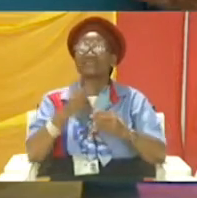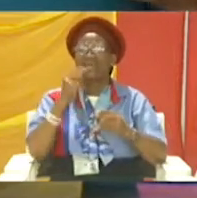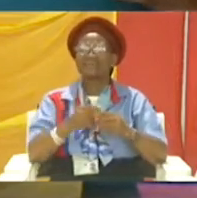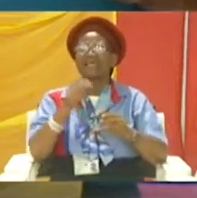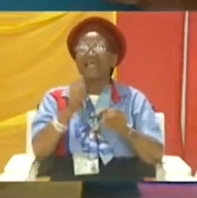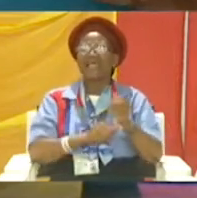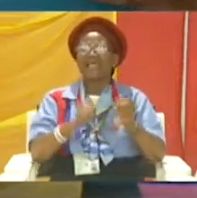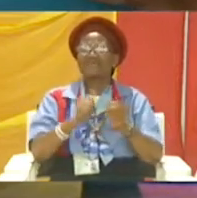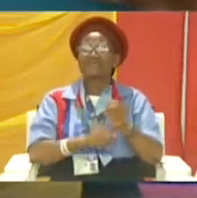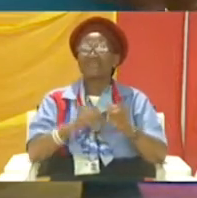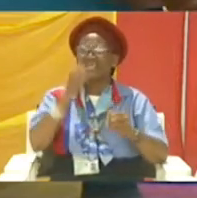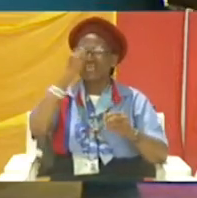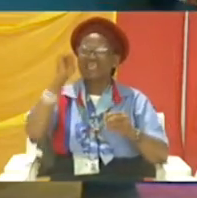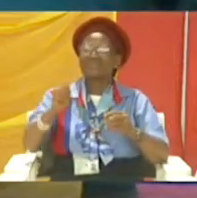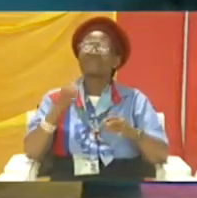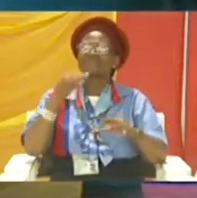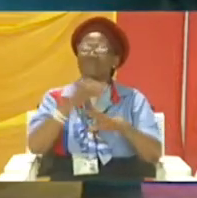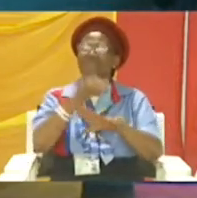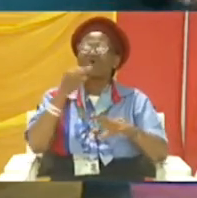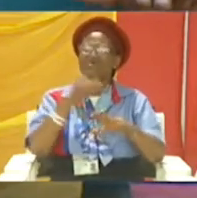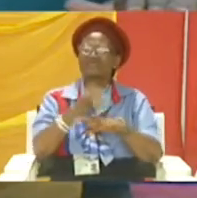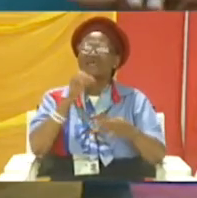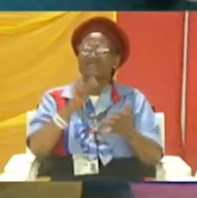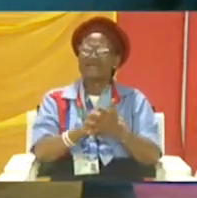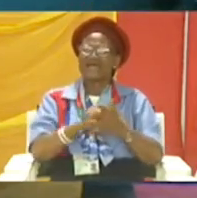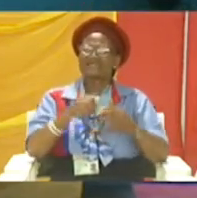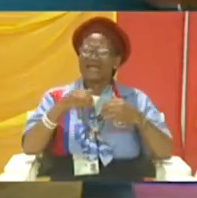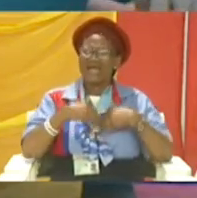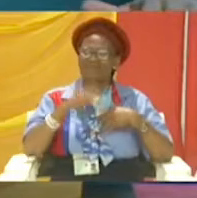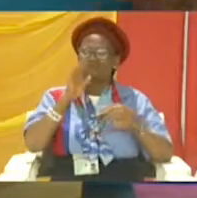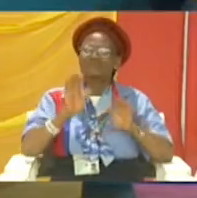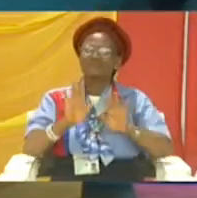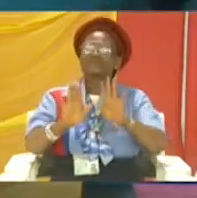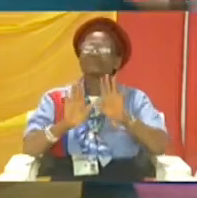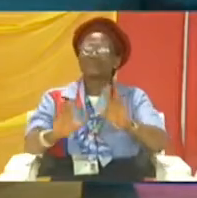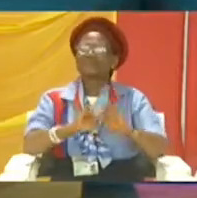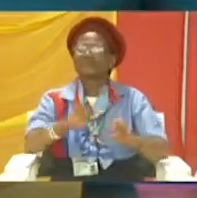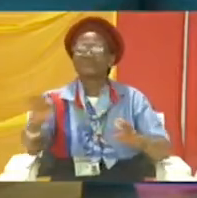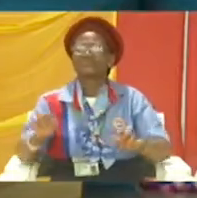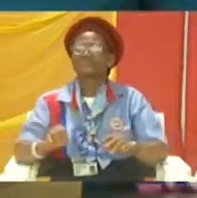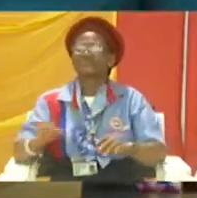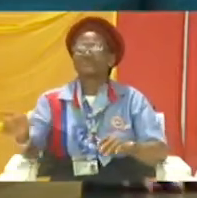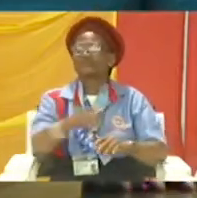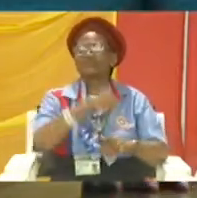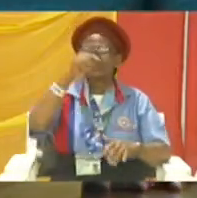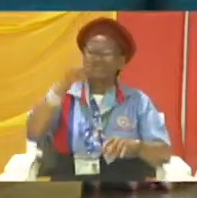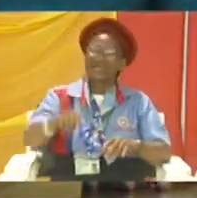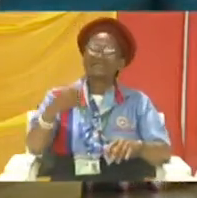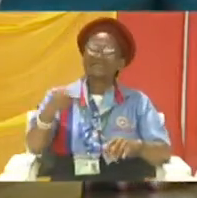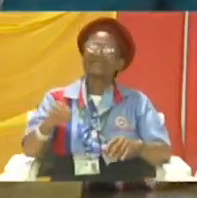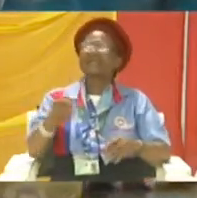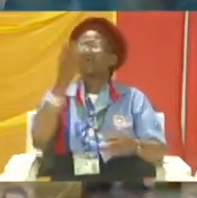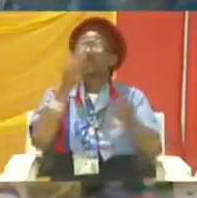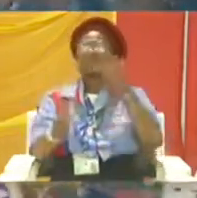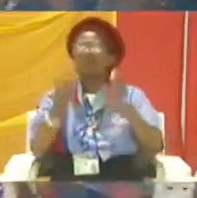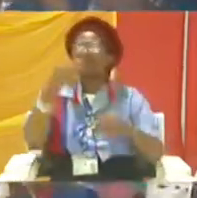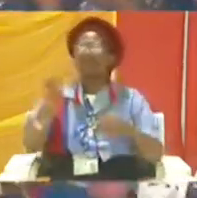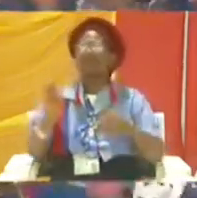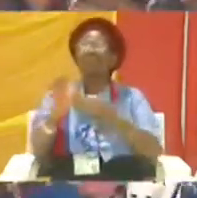Every evil force that have been pushing you down. The fire of God will